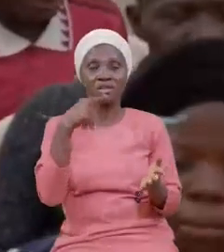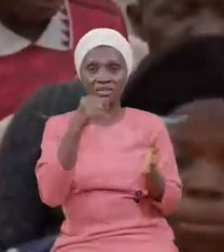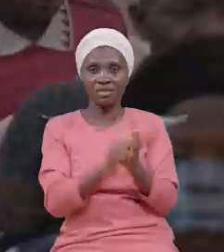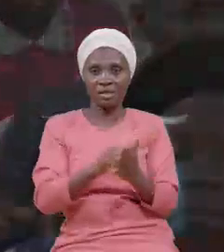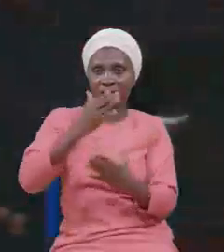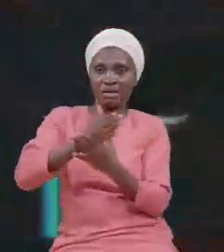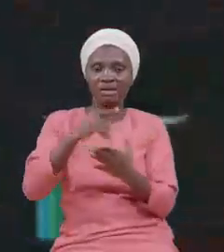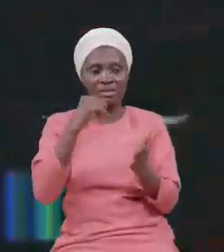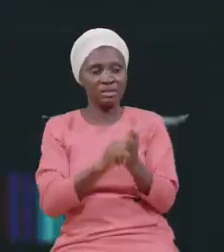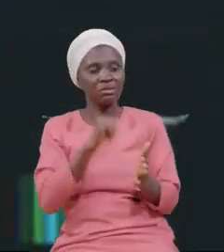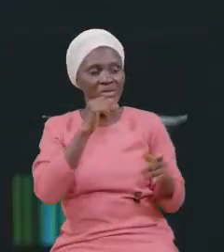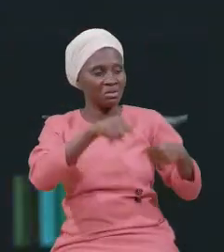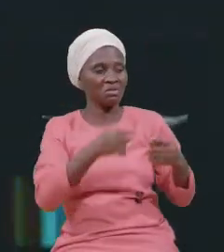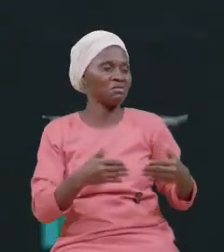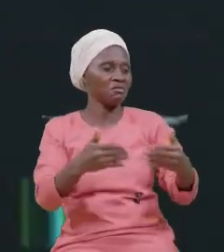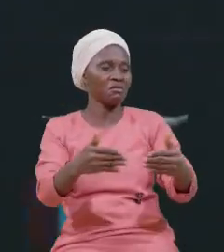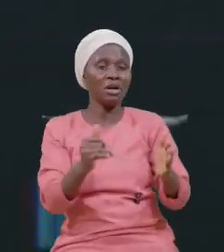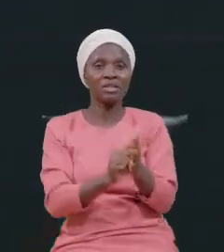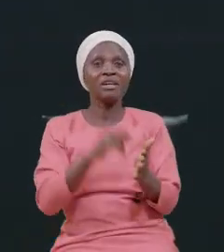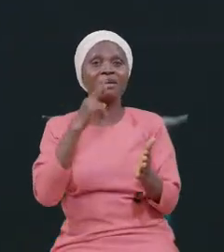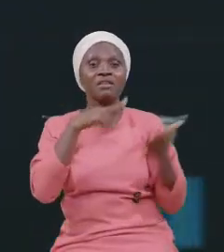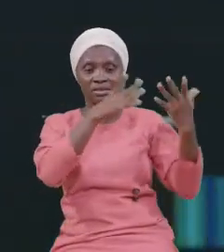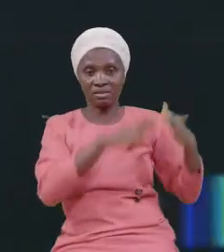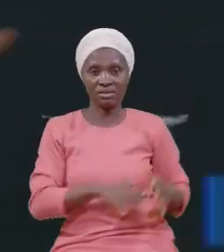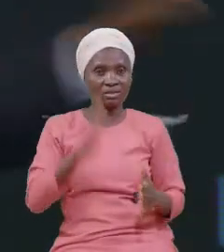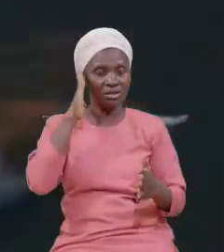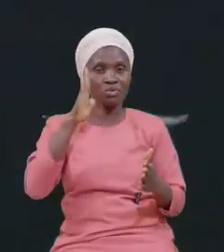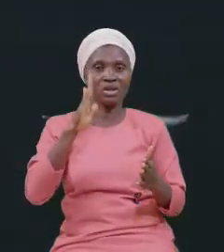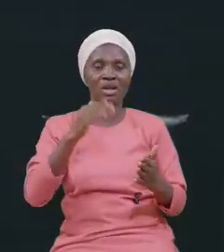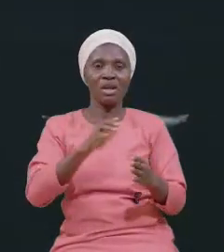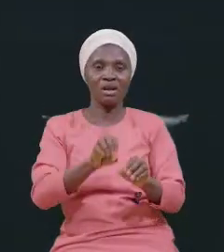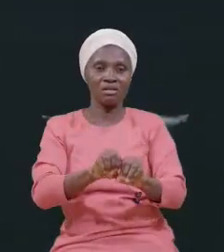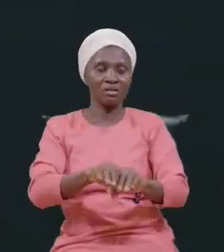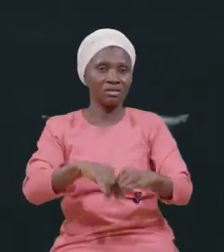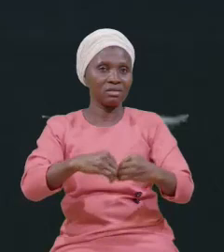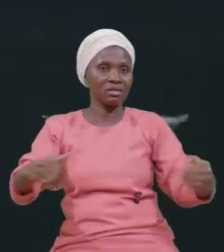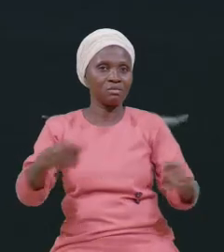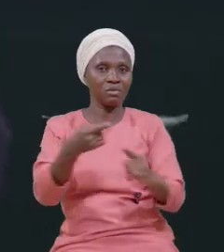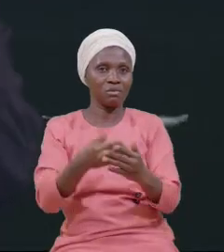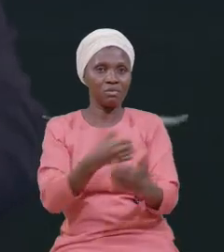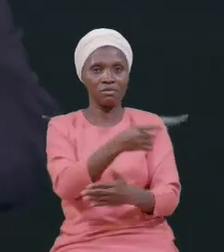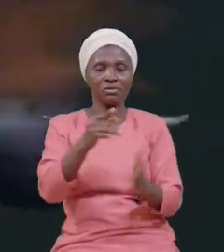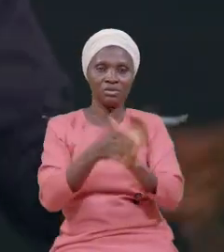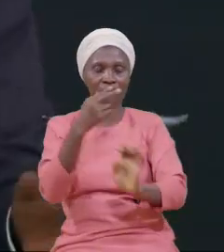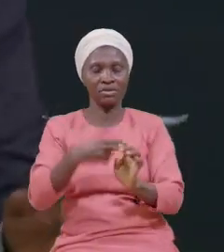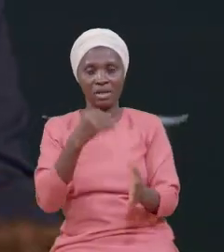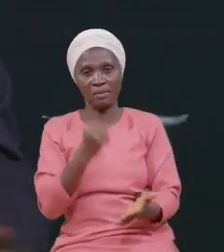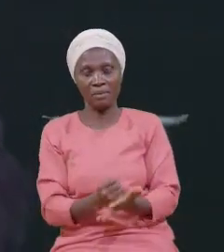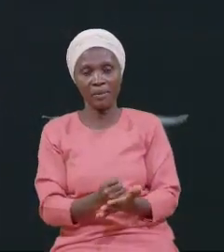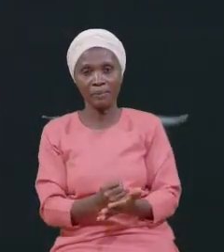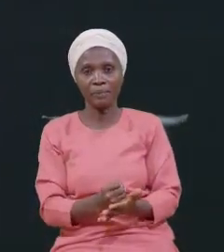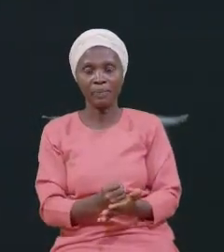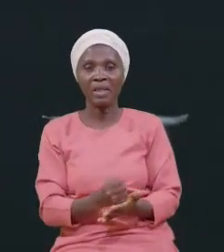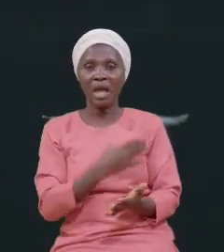the Amalekites in the land, in the wilderness, that blocked them, and the Balaam and the